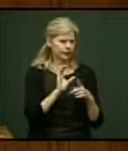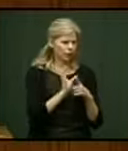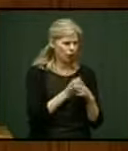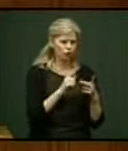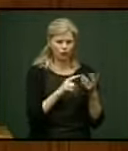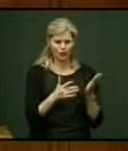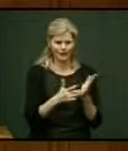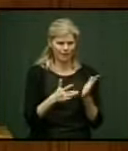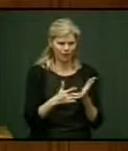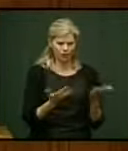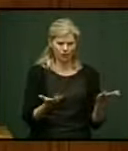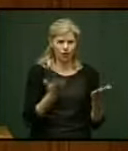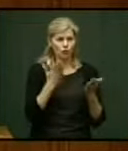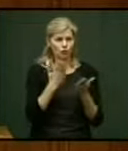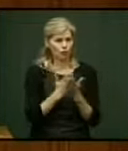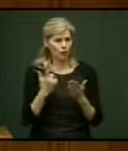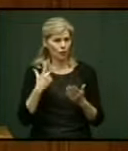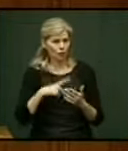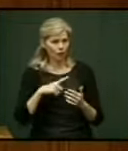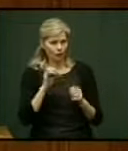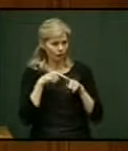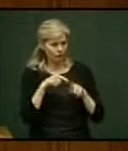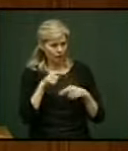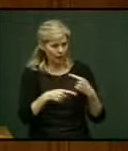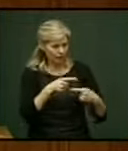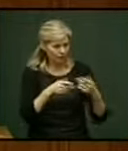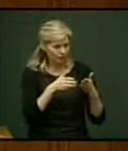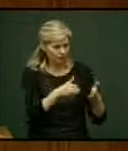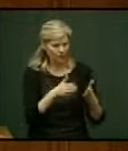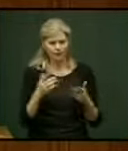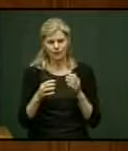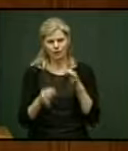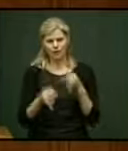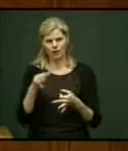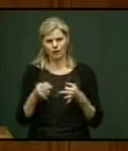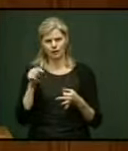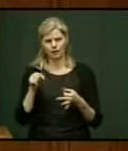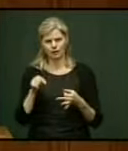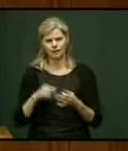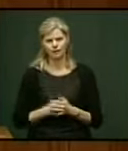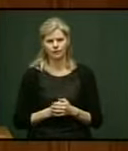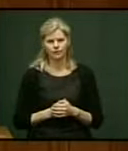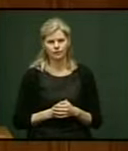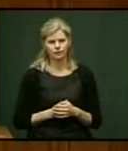things smarter are mainly political. And this is true in areas beyond transport.